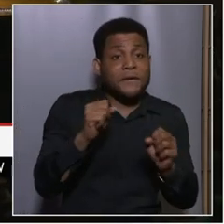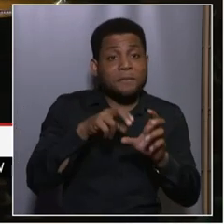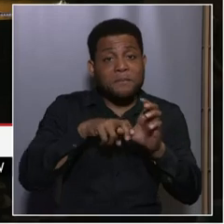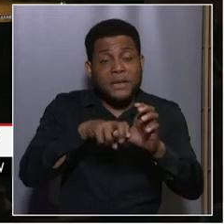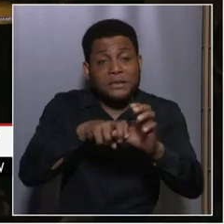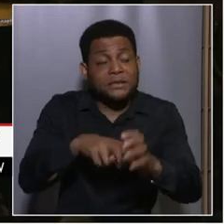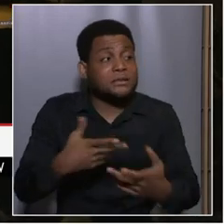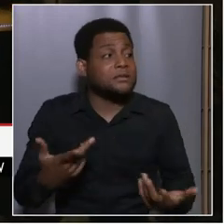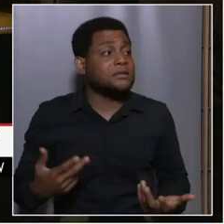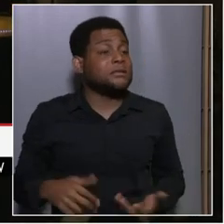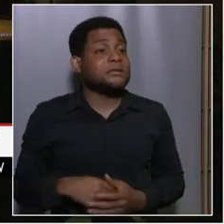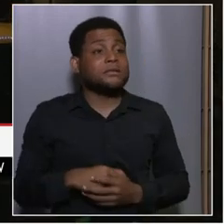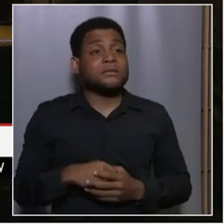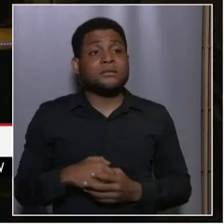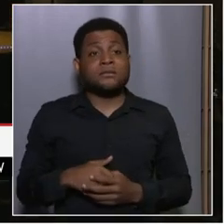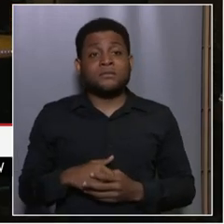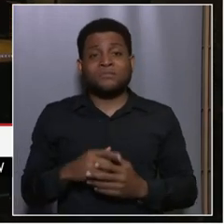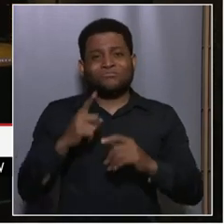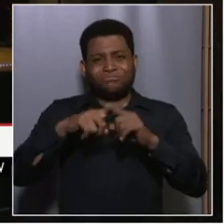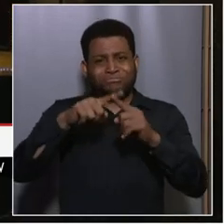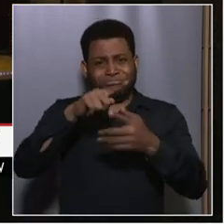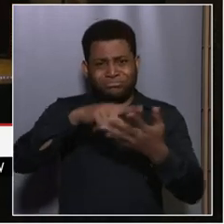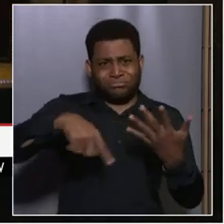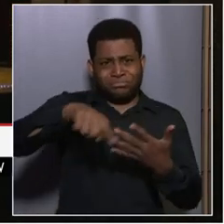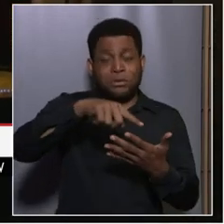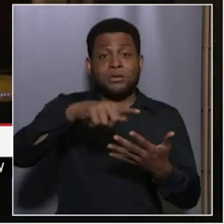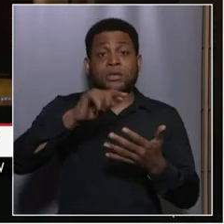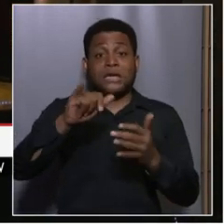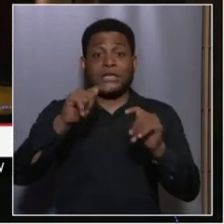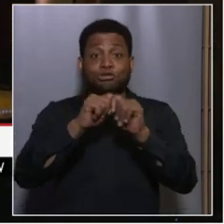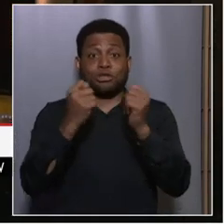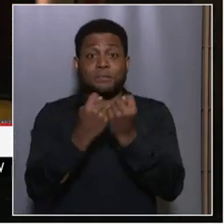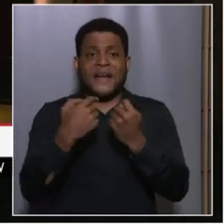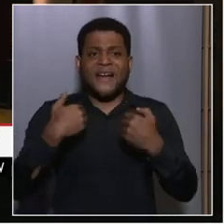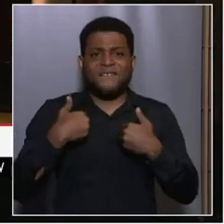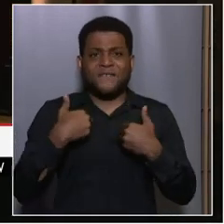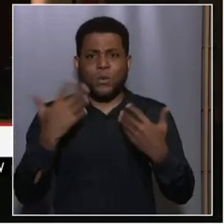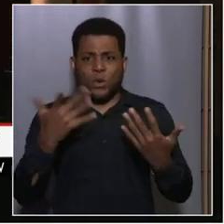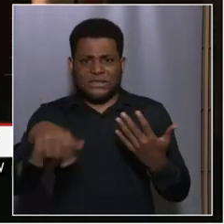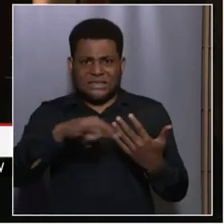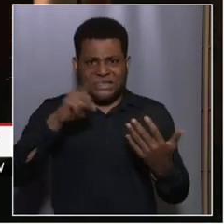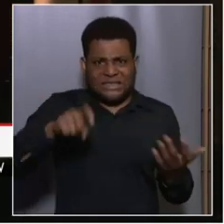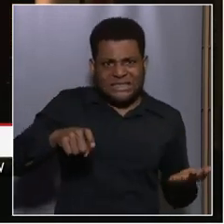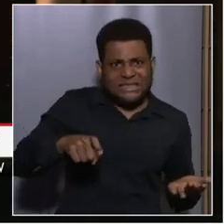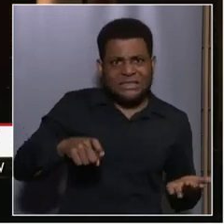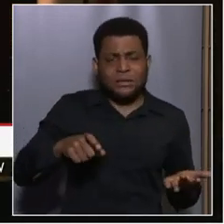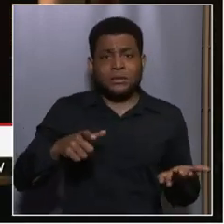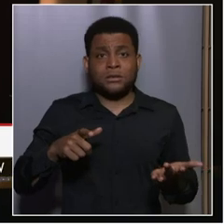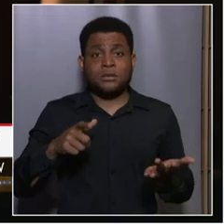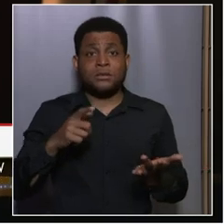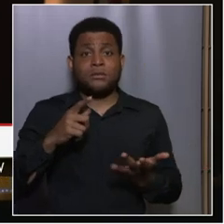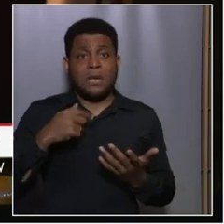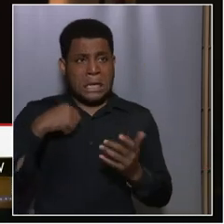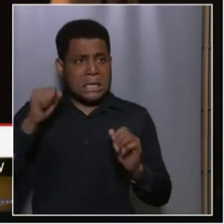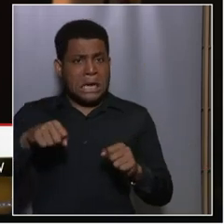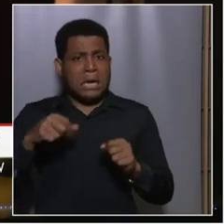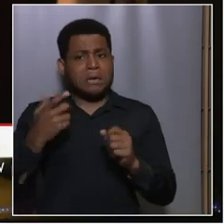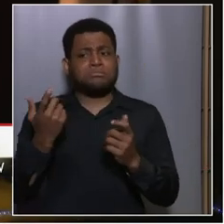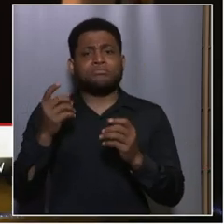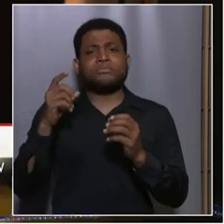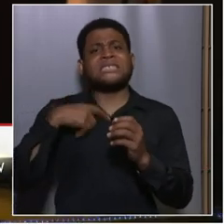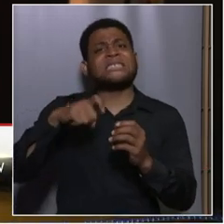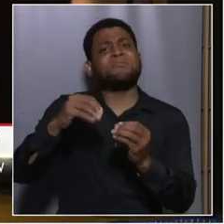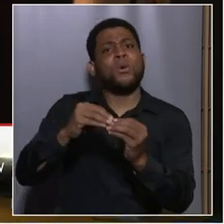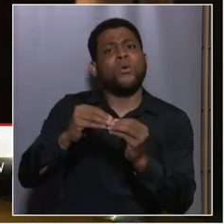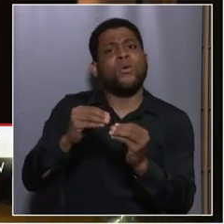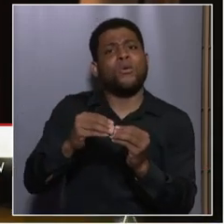have what they need, and we know that we can do more. I want to thank Deputy Mayor Lindsay Appiah, who's here. Thank you,